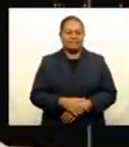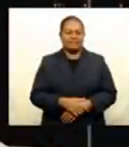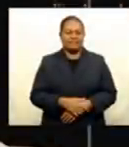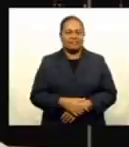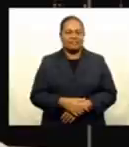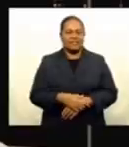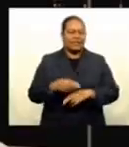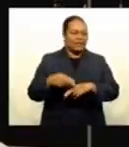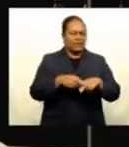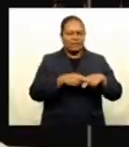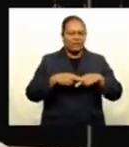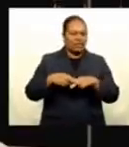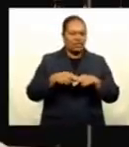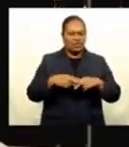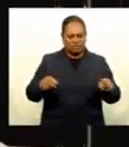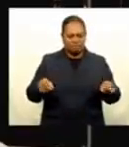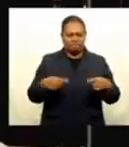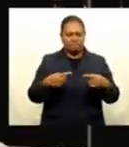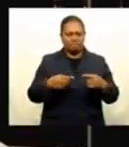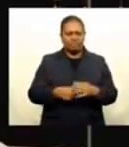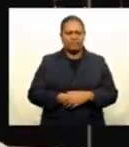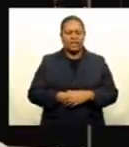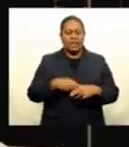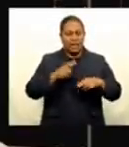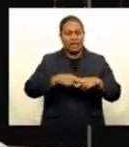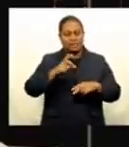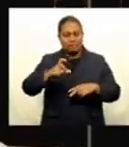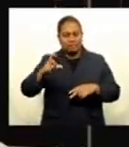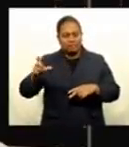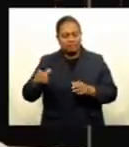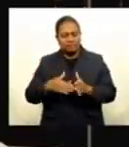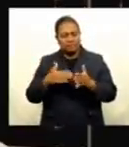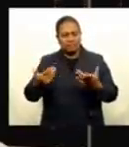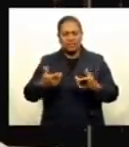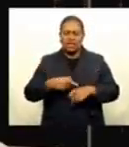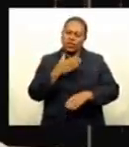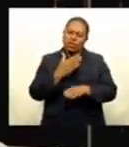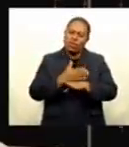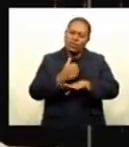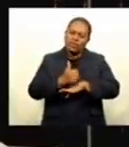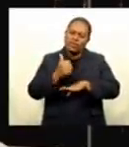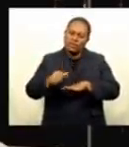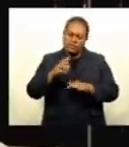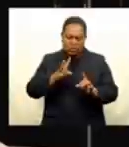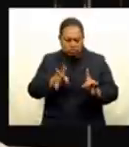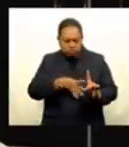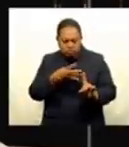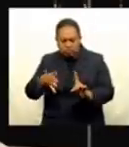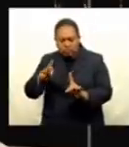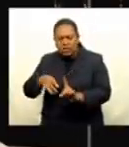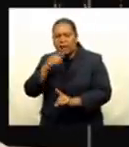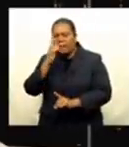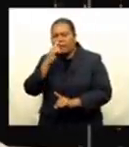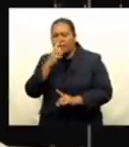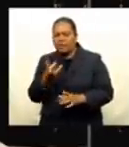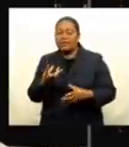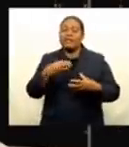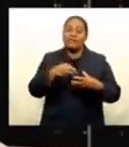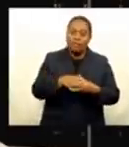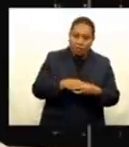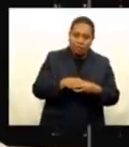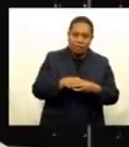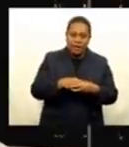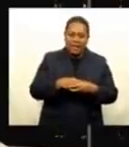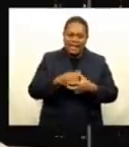The Fijian Competition and Consumer Commission is closely working with relevant authorities to track down perpetrators that were involved in